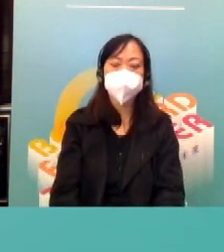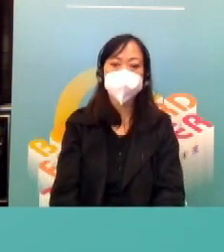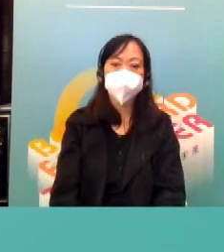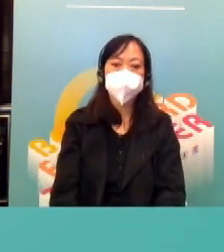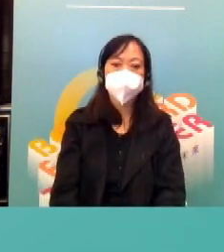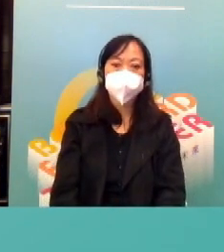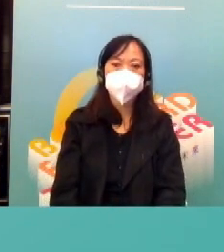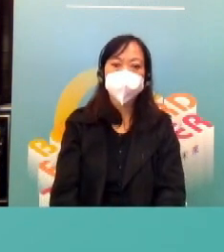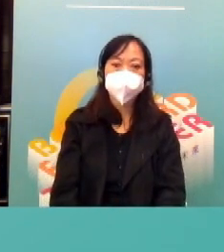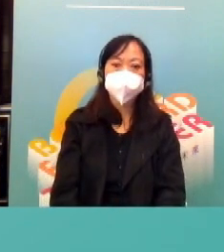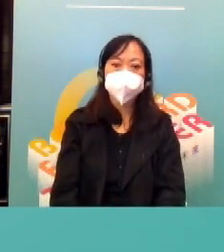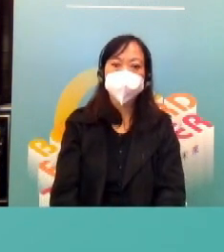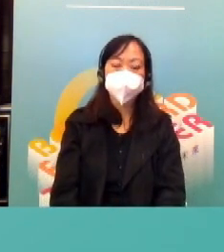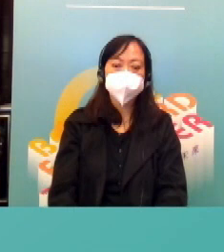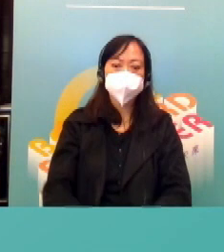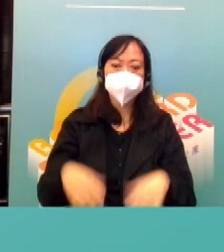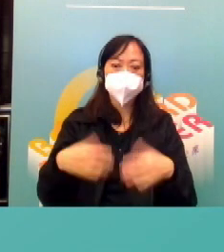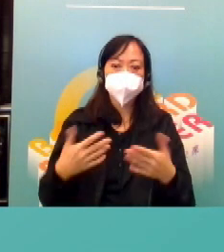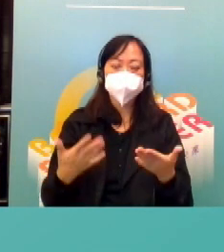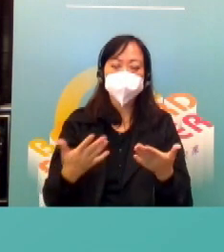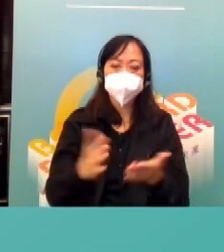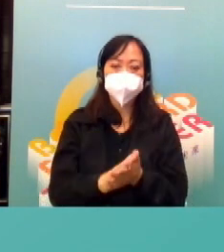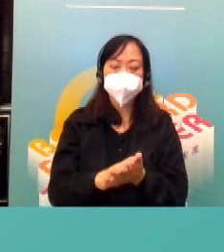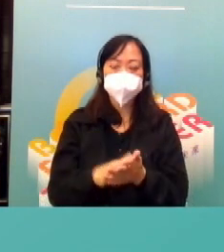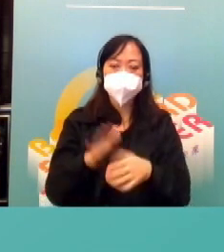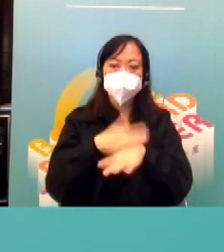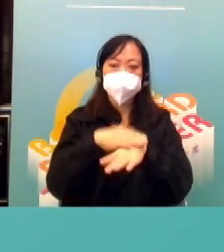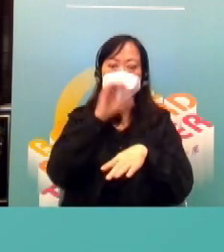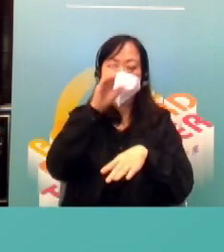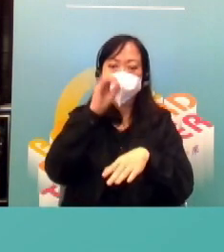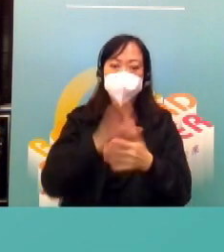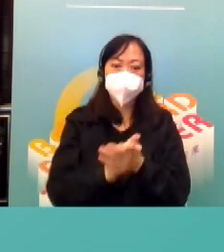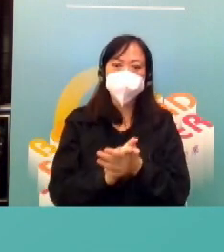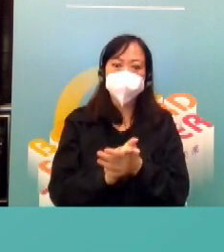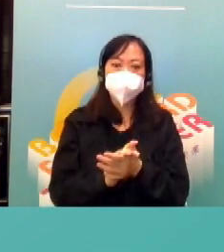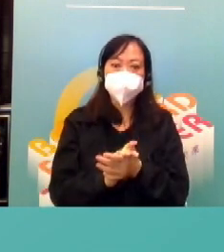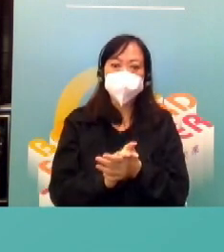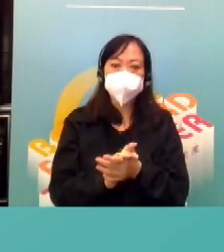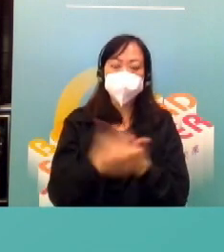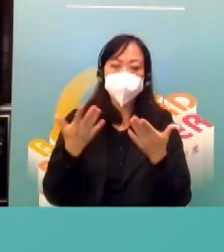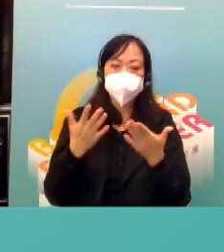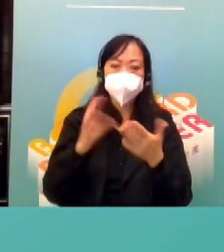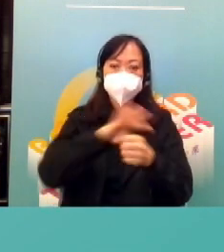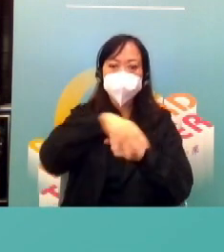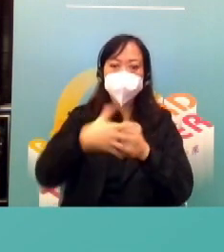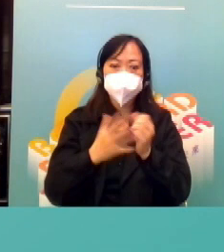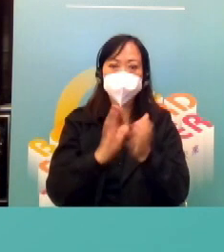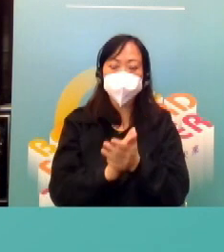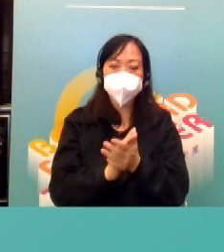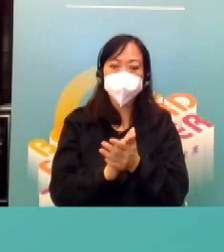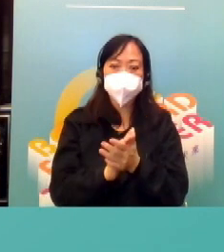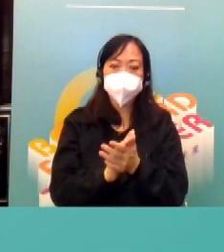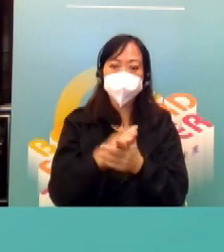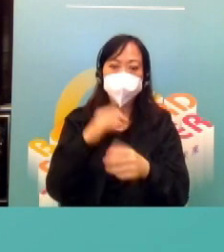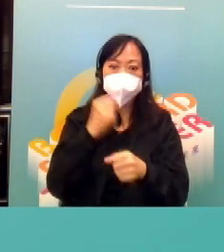something we've already touched on, that the demand on public services globally is increasing. And unfortunately, outcomes are not